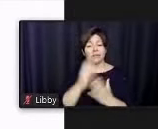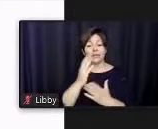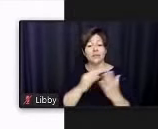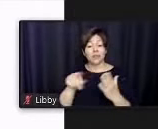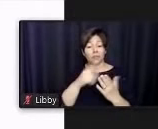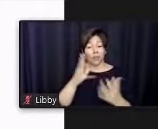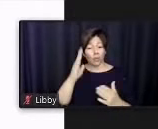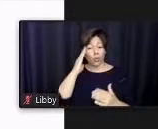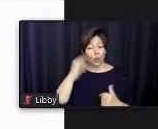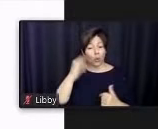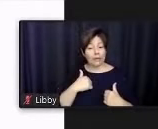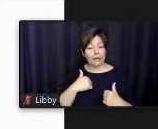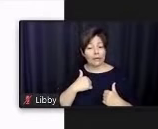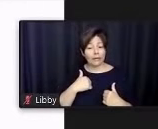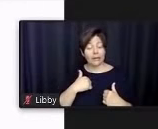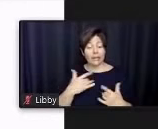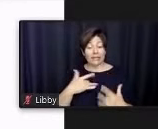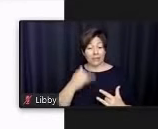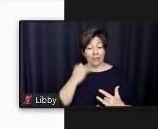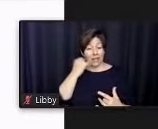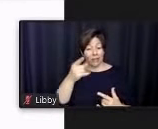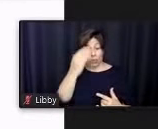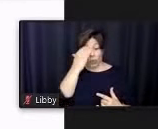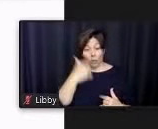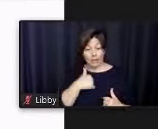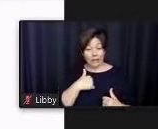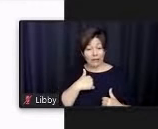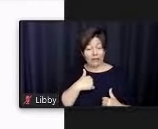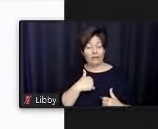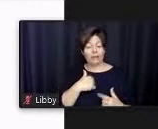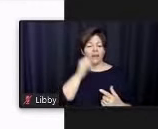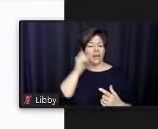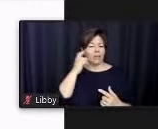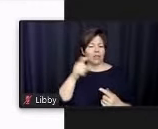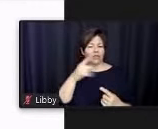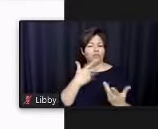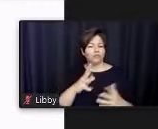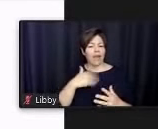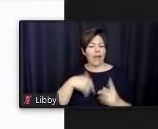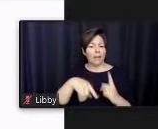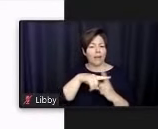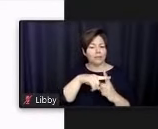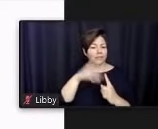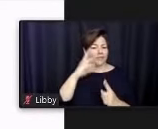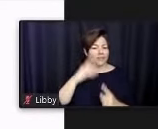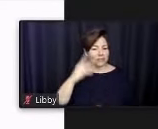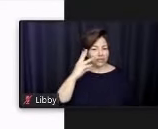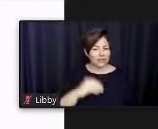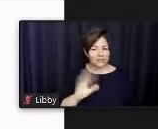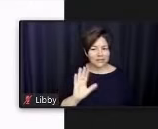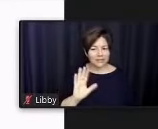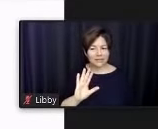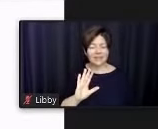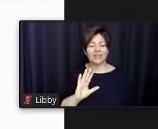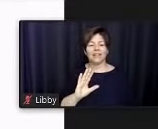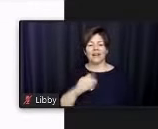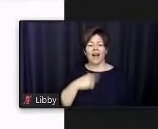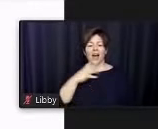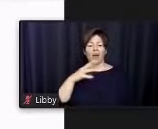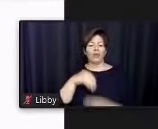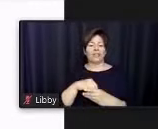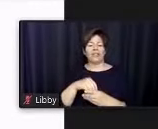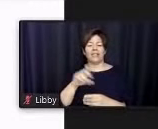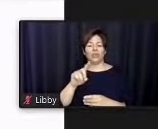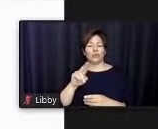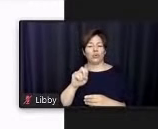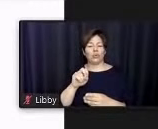me. And typically, if you know me, it's not because you've had a positive experience. I was a due process hearing officer for the Commonwealth for many